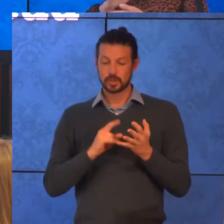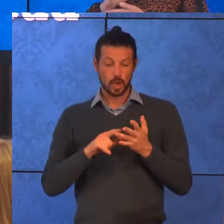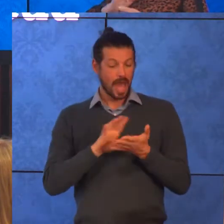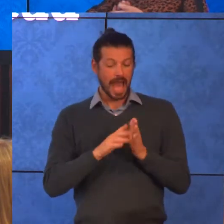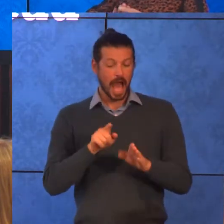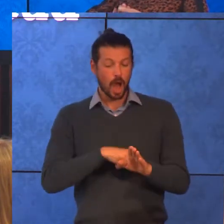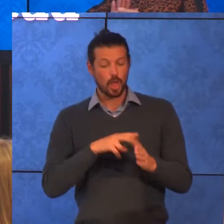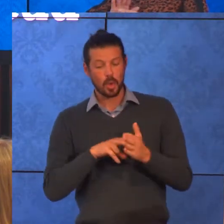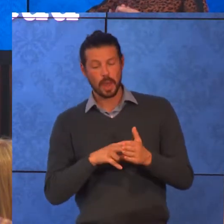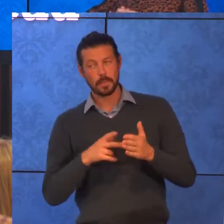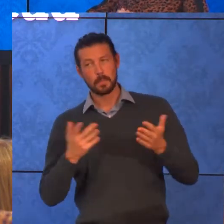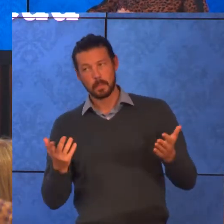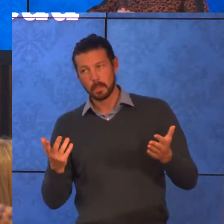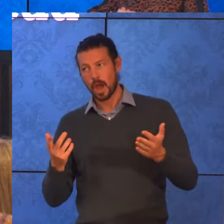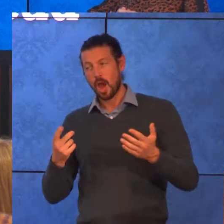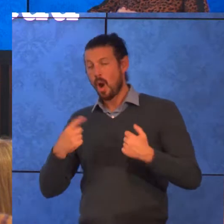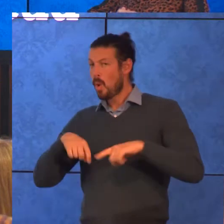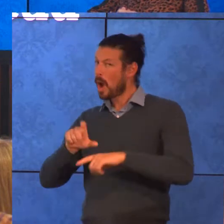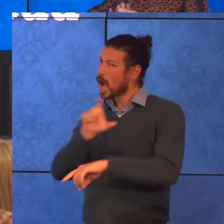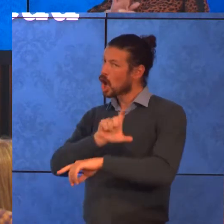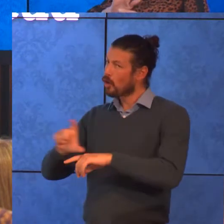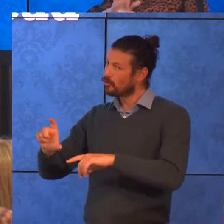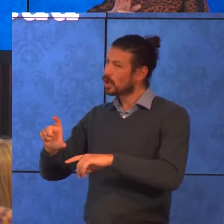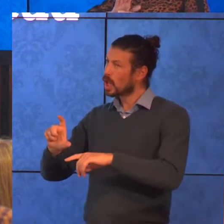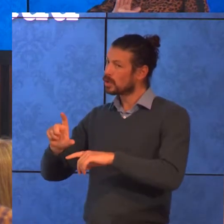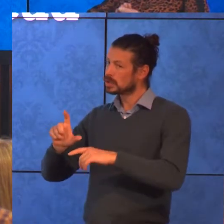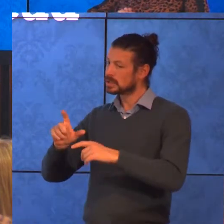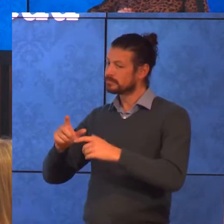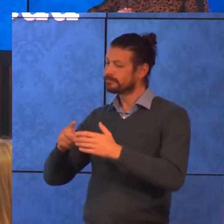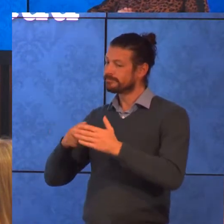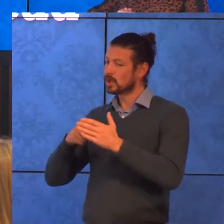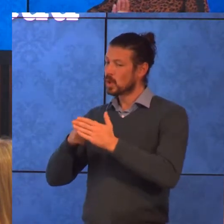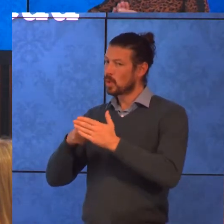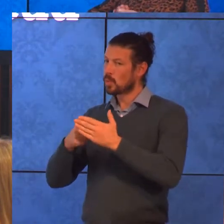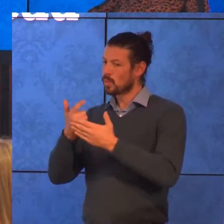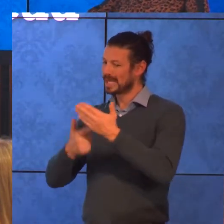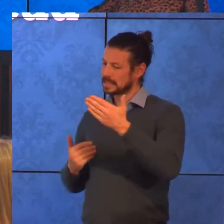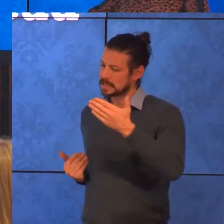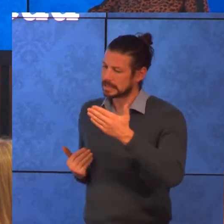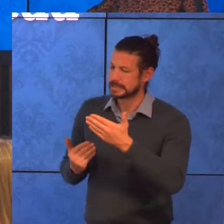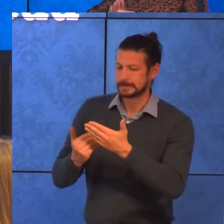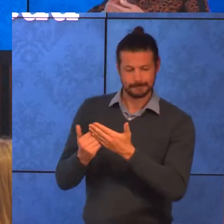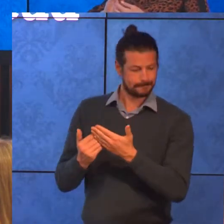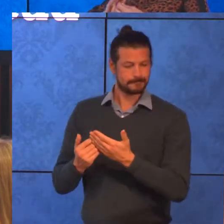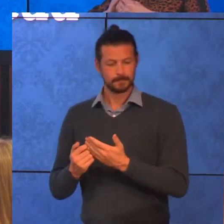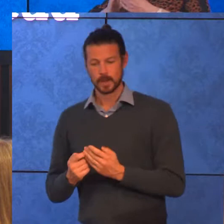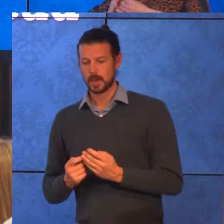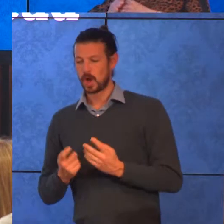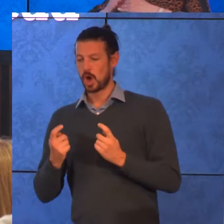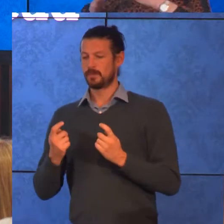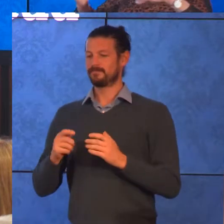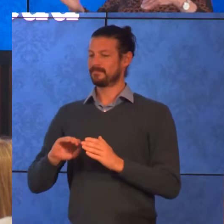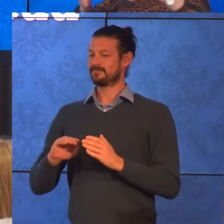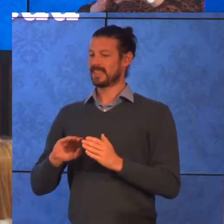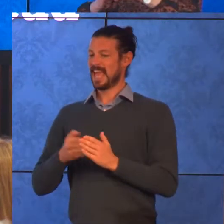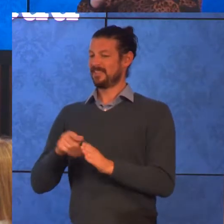wait, we're confident we will have the backlog cleared at least, if not earlier, by the end of this year. The other thing is